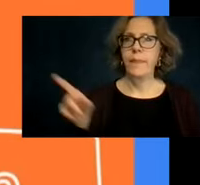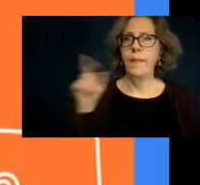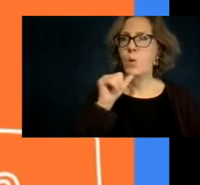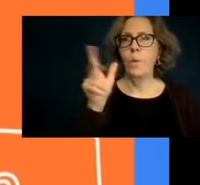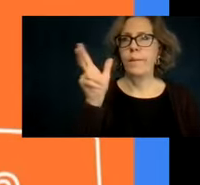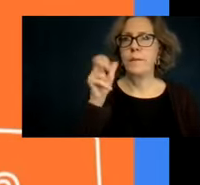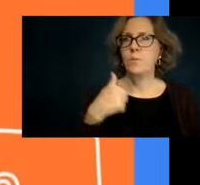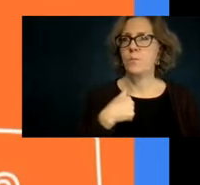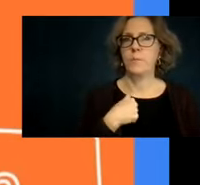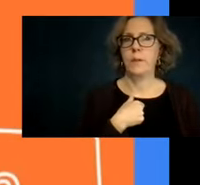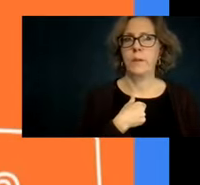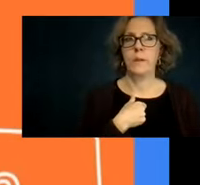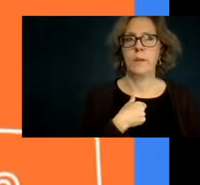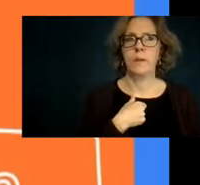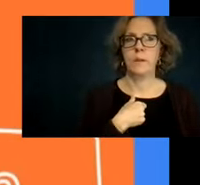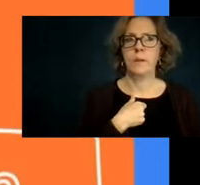because